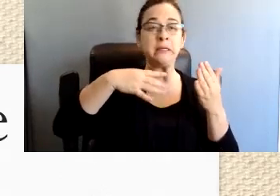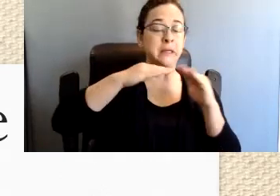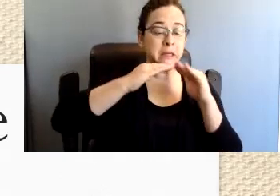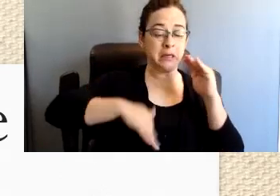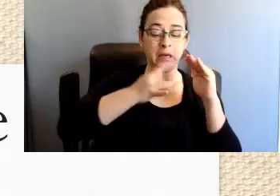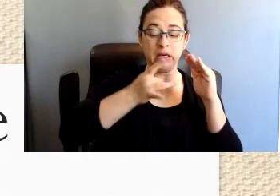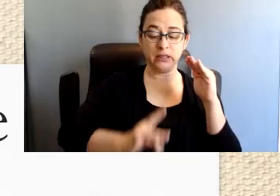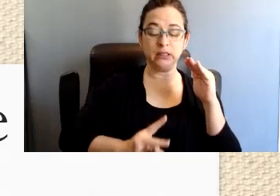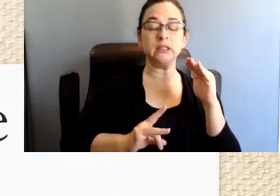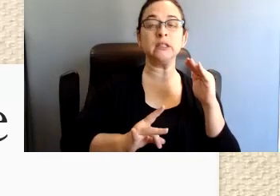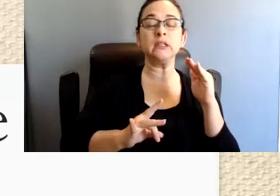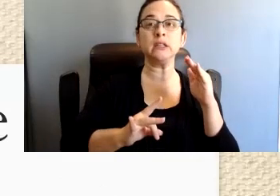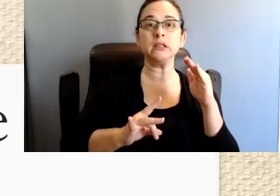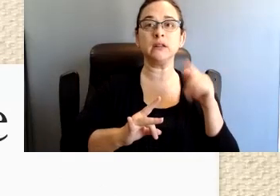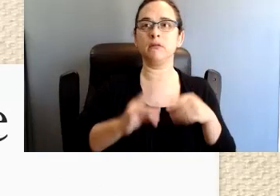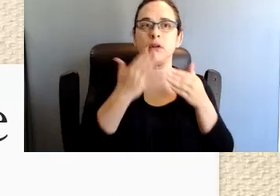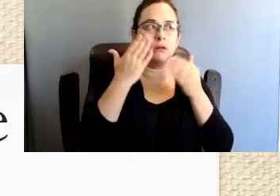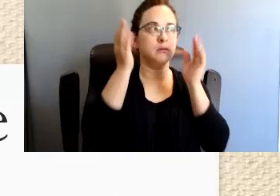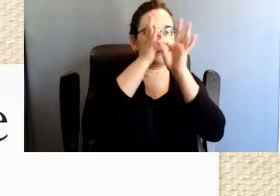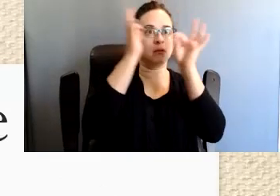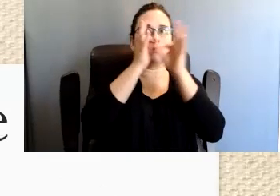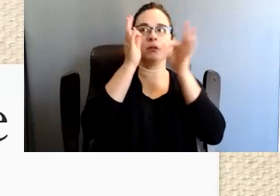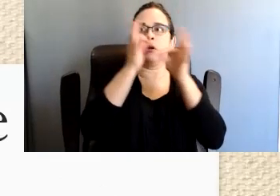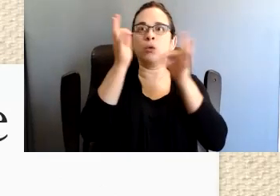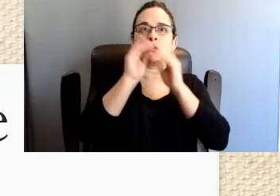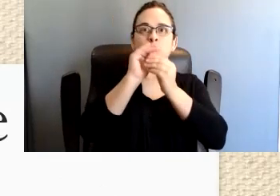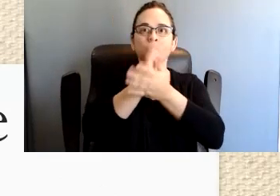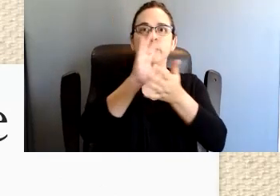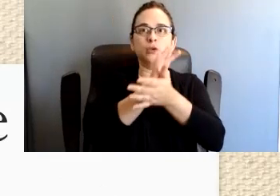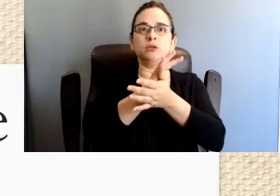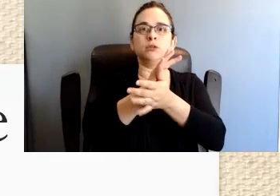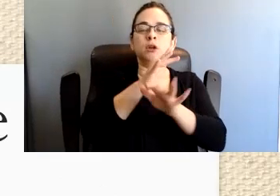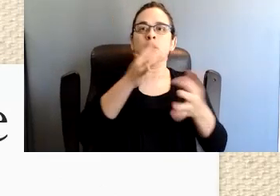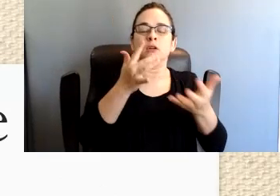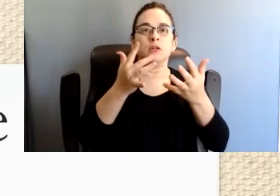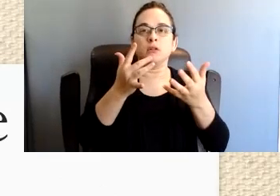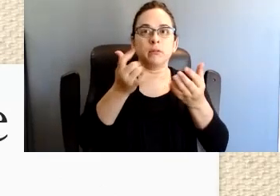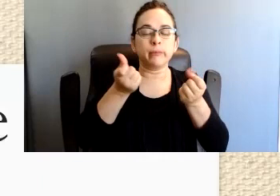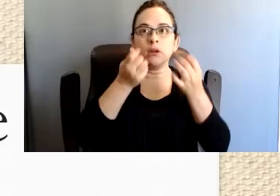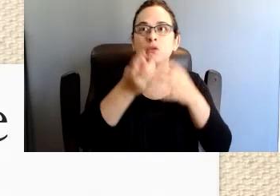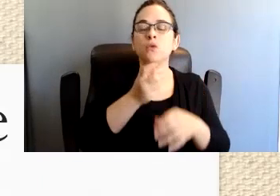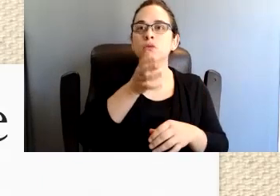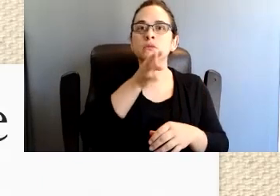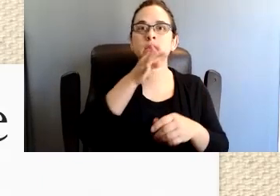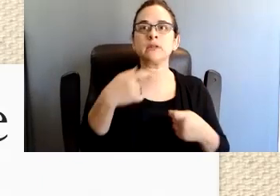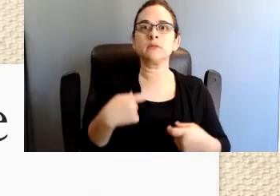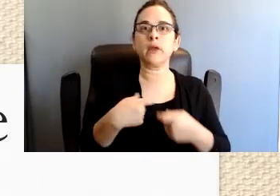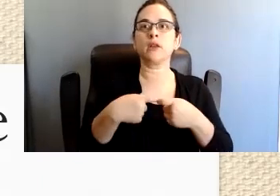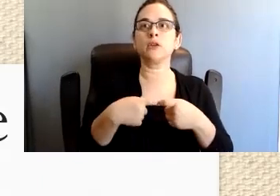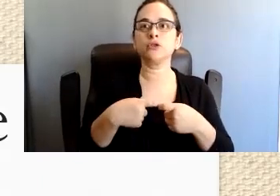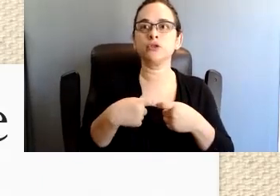for the first time for the Social Security, a lot of them, they don't even speak Spanish. Okay. We brought to this